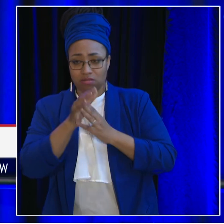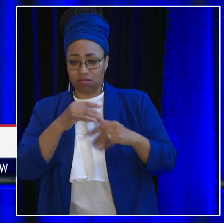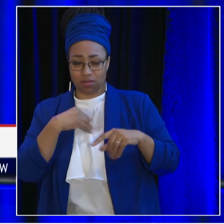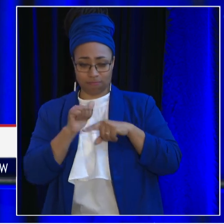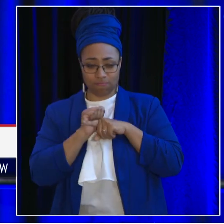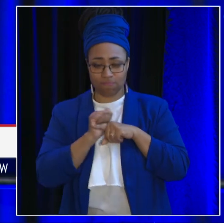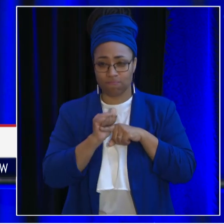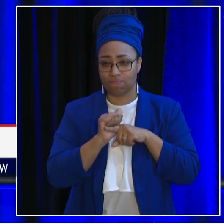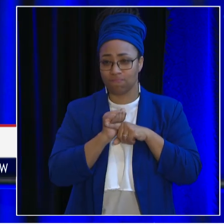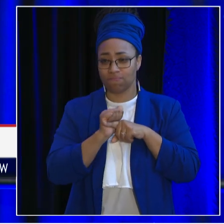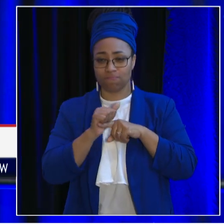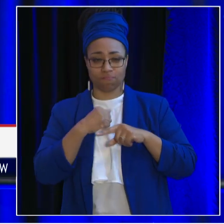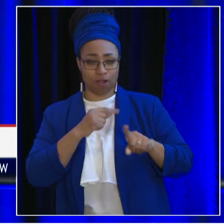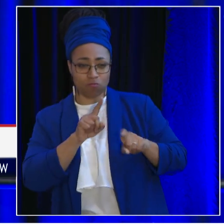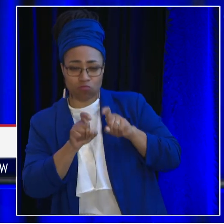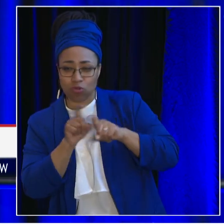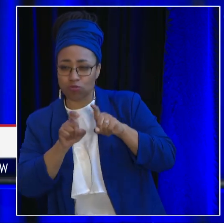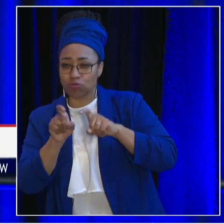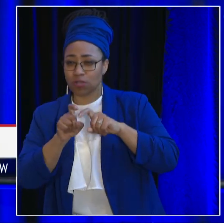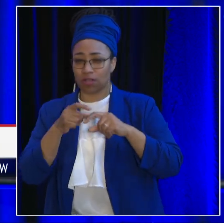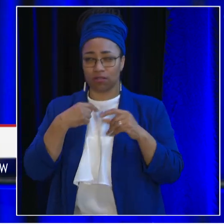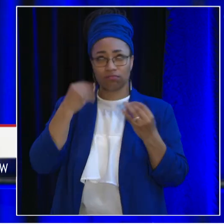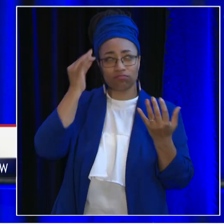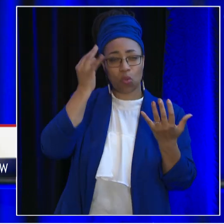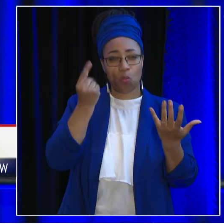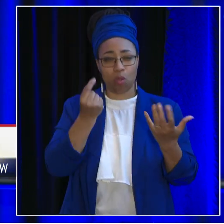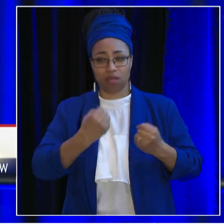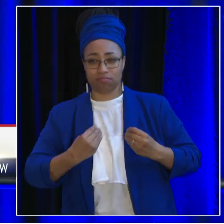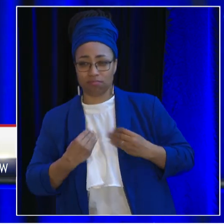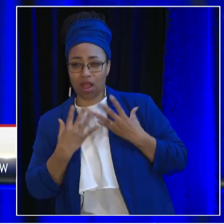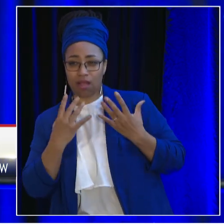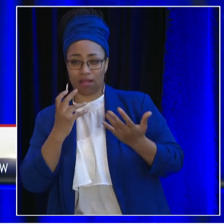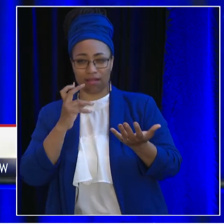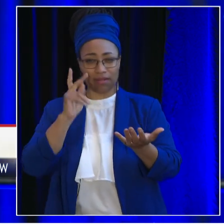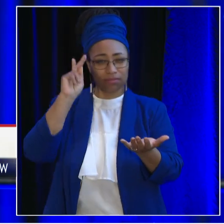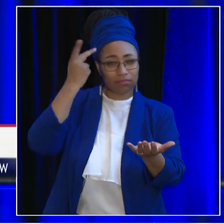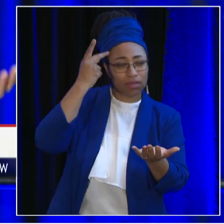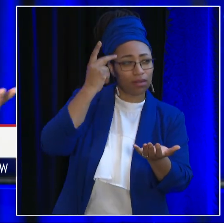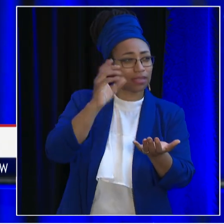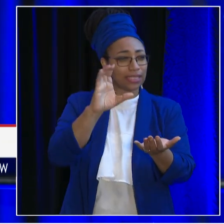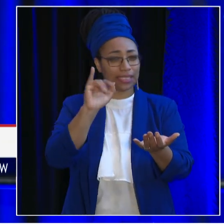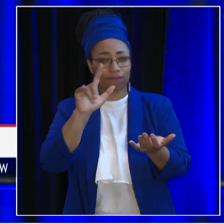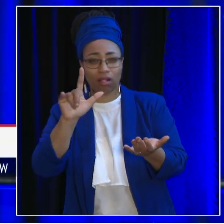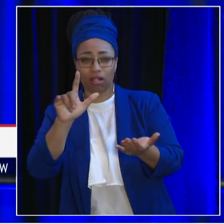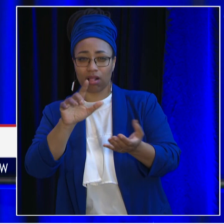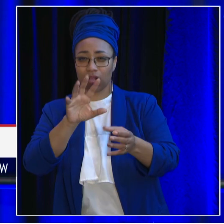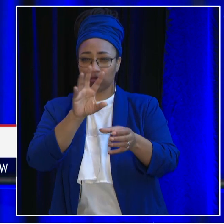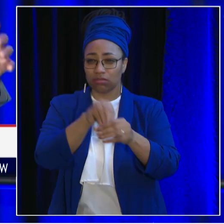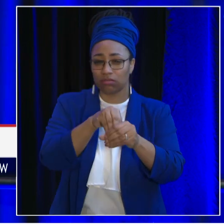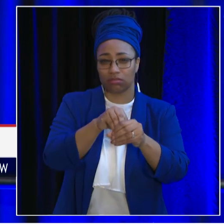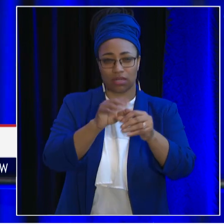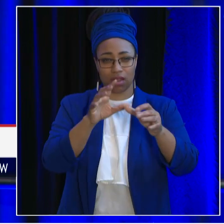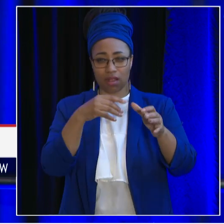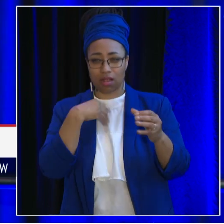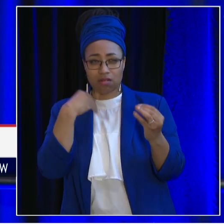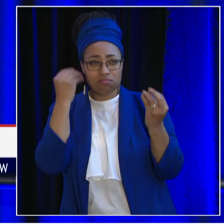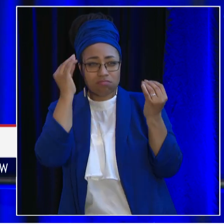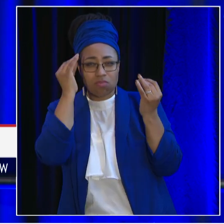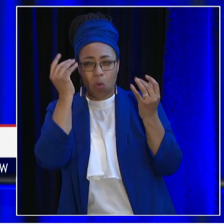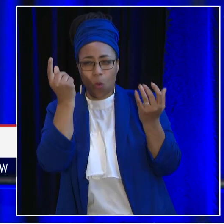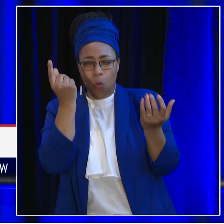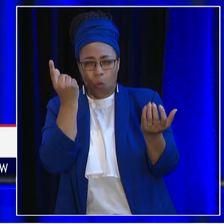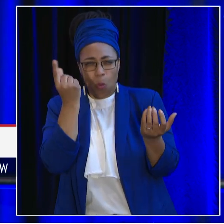questions I would ask them to get them inspired about politics and civic engagement. And I came up with this question. I was like, I'm going to ask them what bill they would